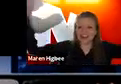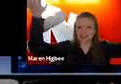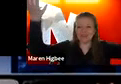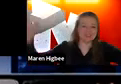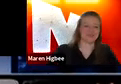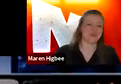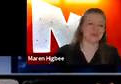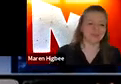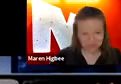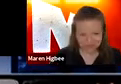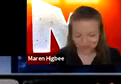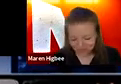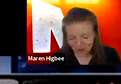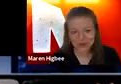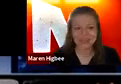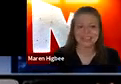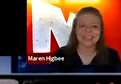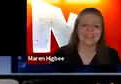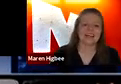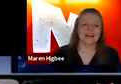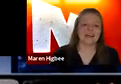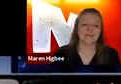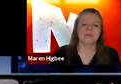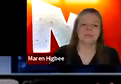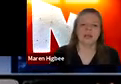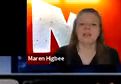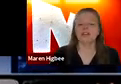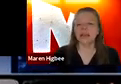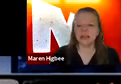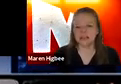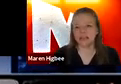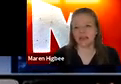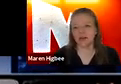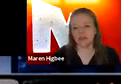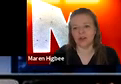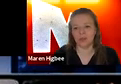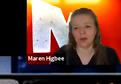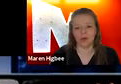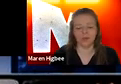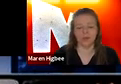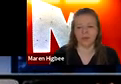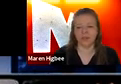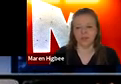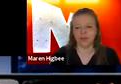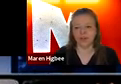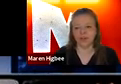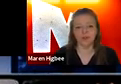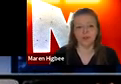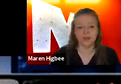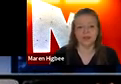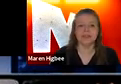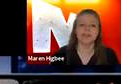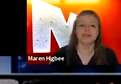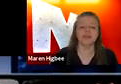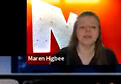We got it. Everybody's on board. All right. And the last thing I'll talk about before I turn it over to